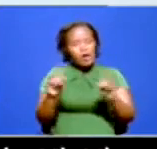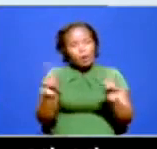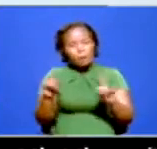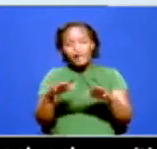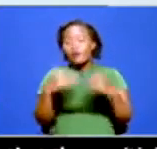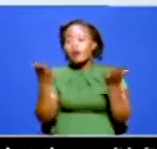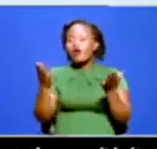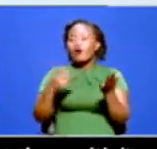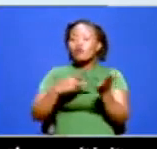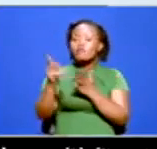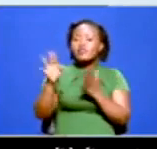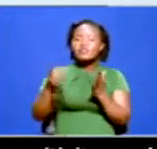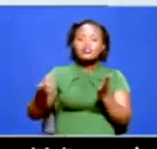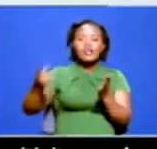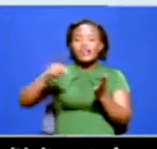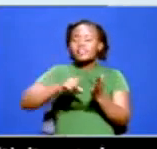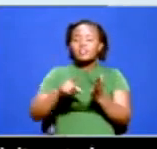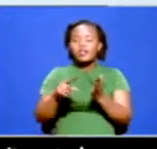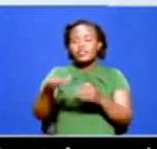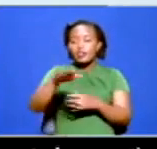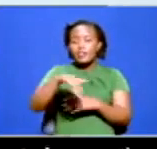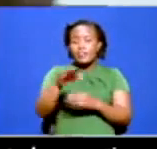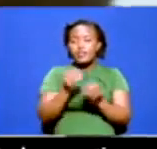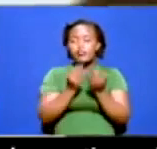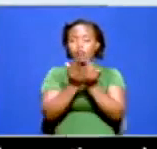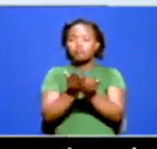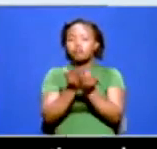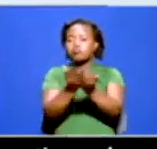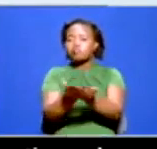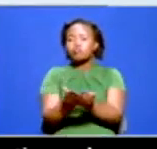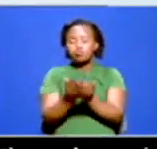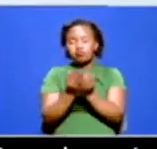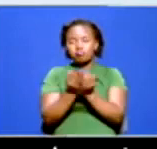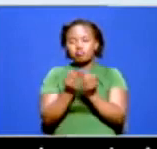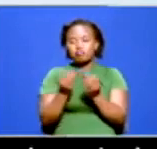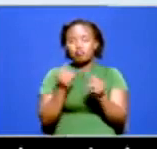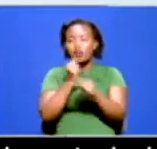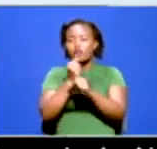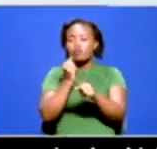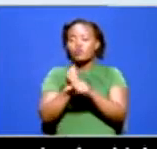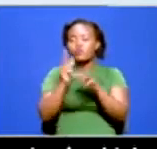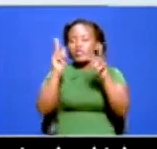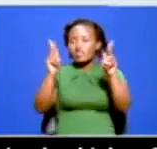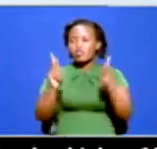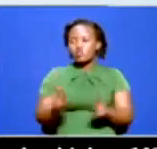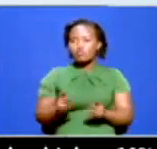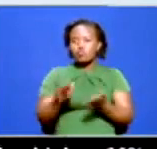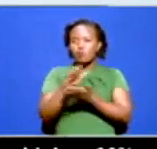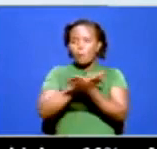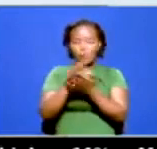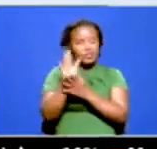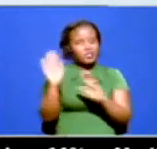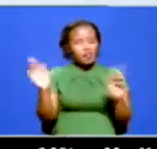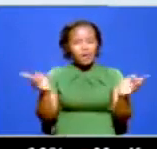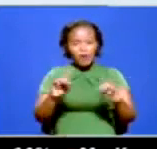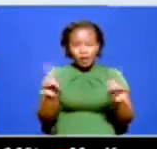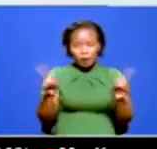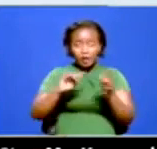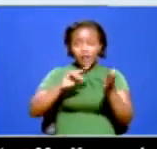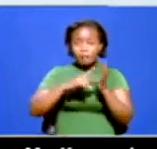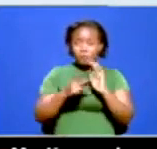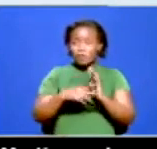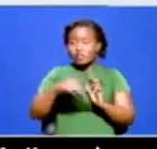the marine engineers from the Navy to do the Kisumu port. So basically, really, the government